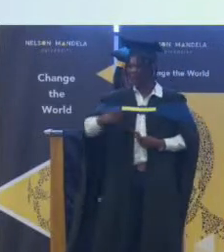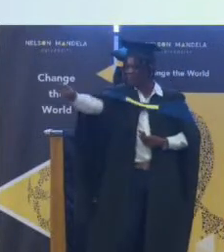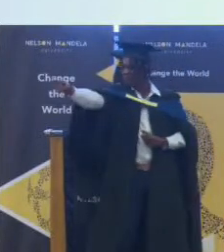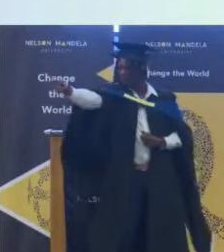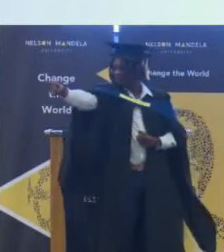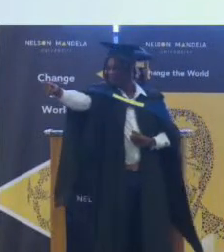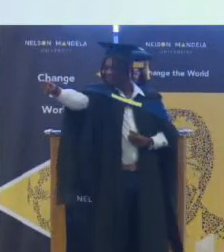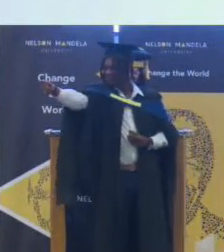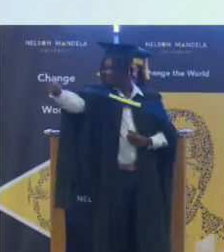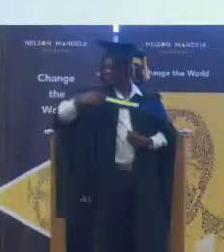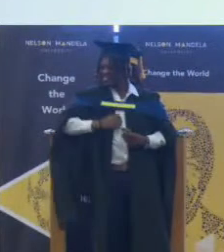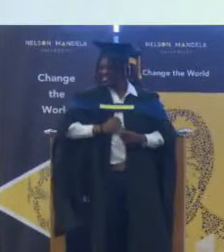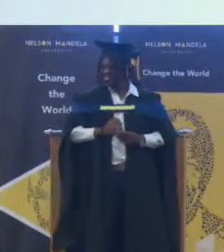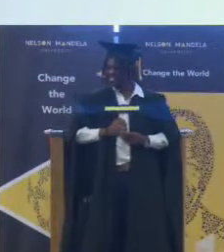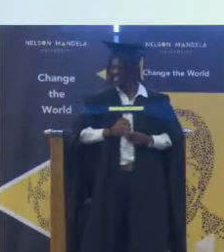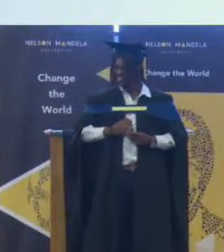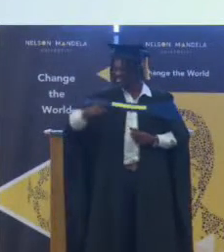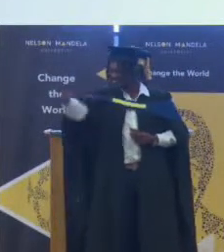Nkosana